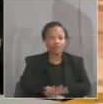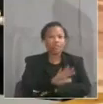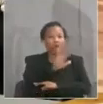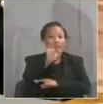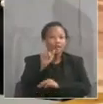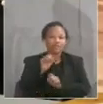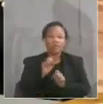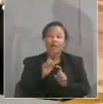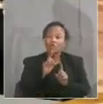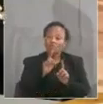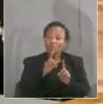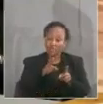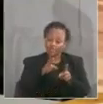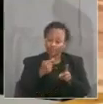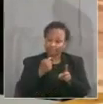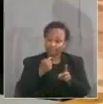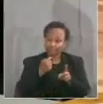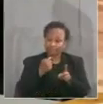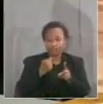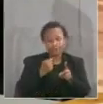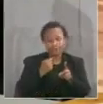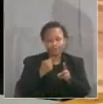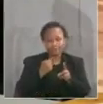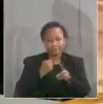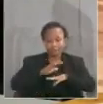when establishing the